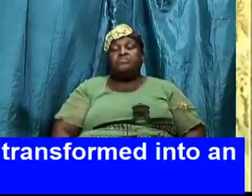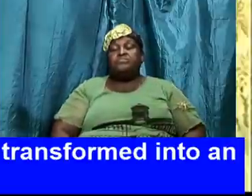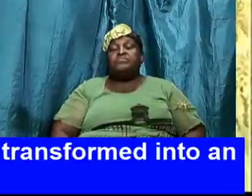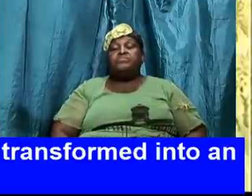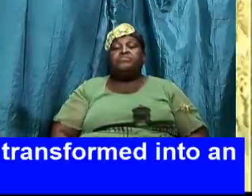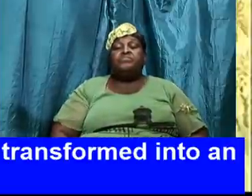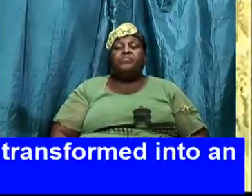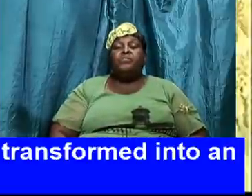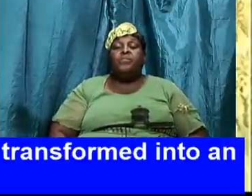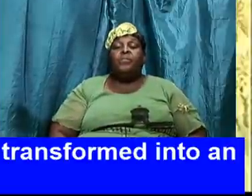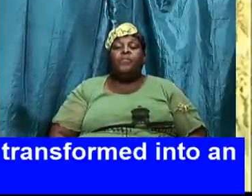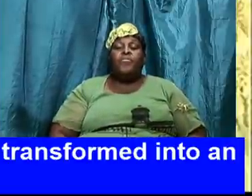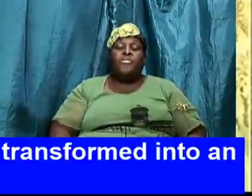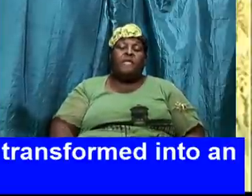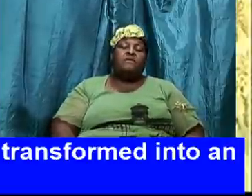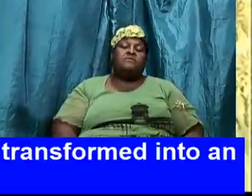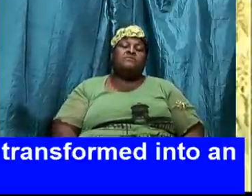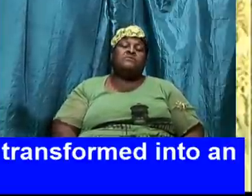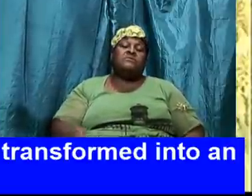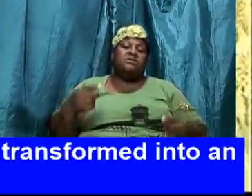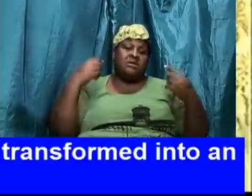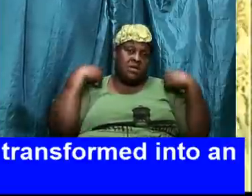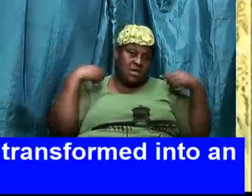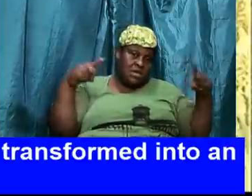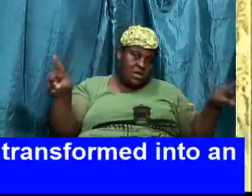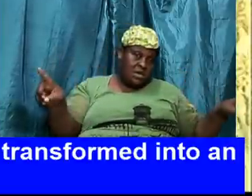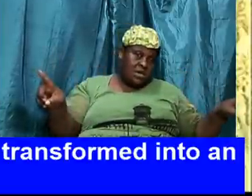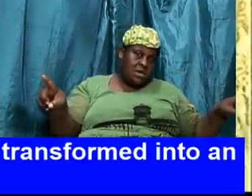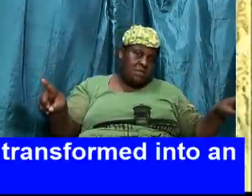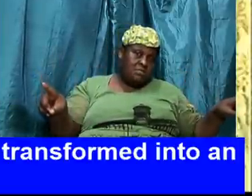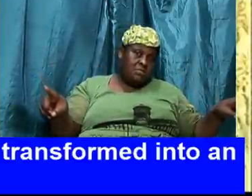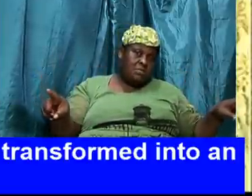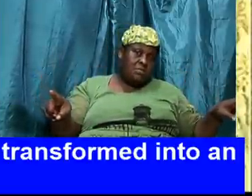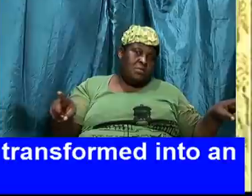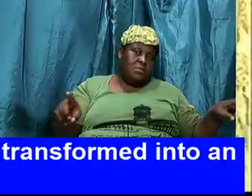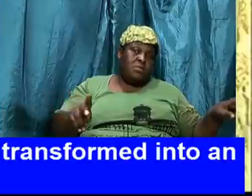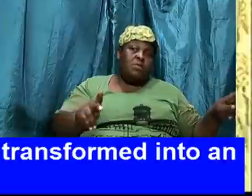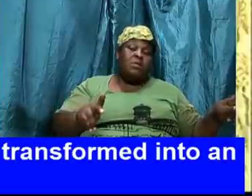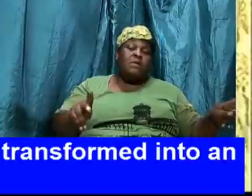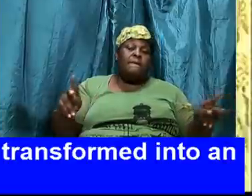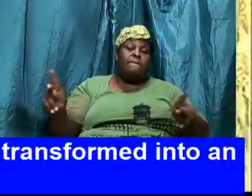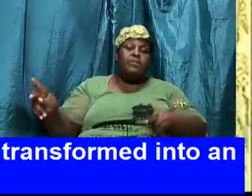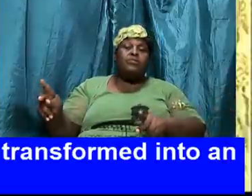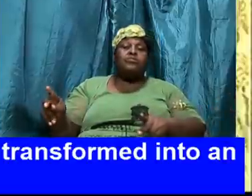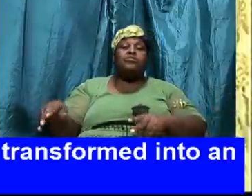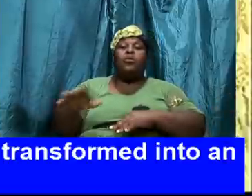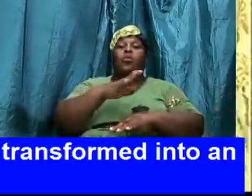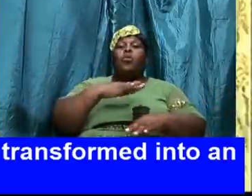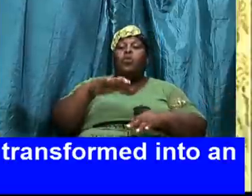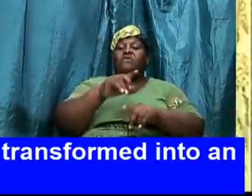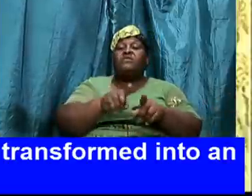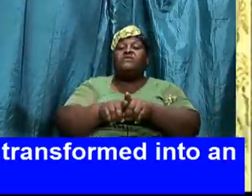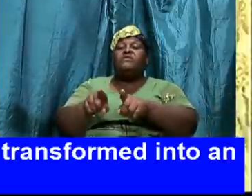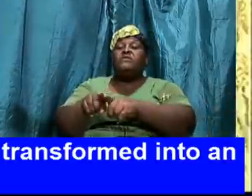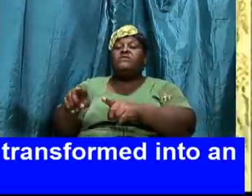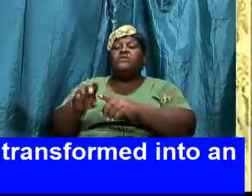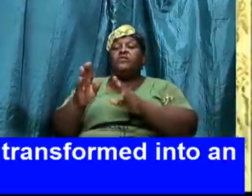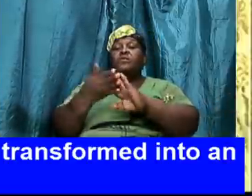spirits who are set up over different communities, destroying souls.